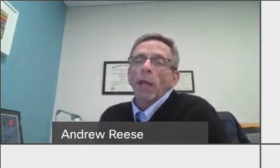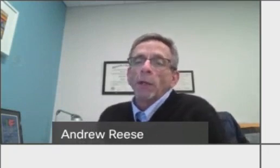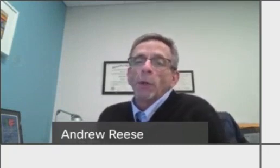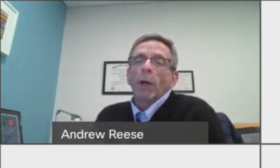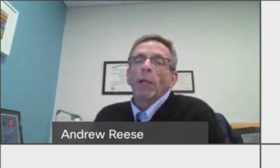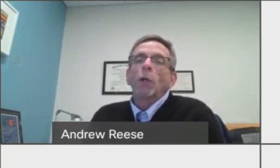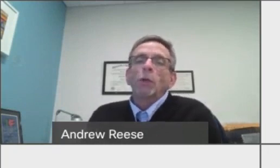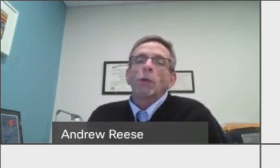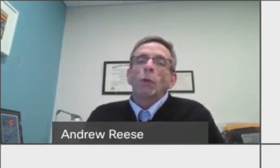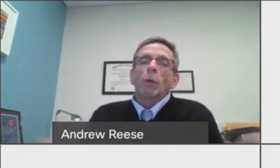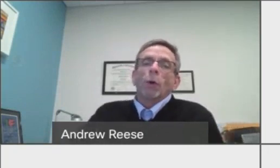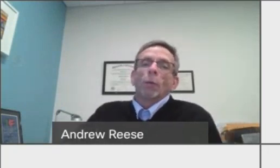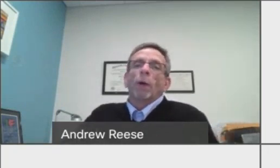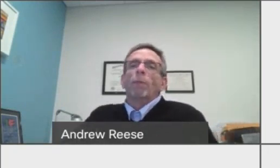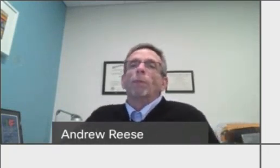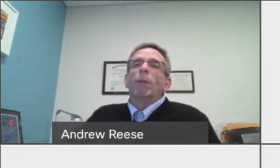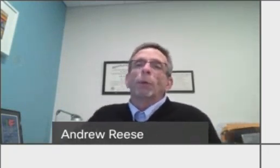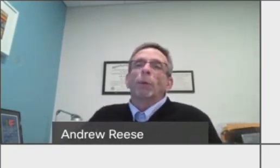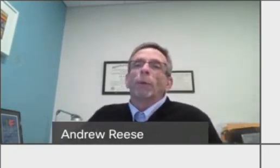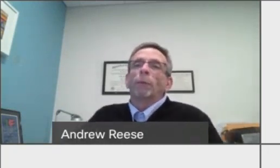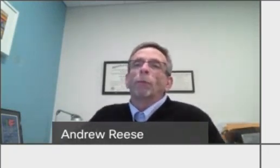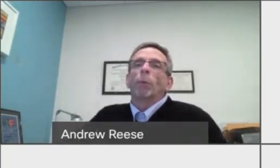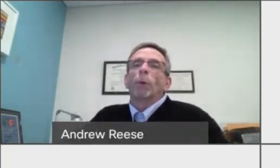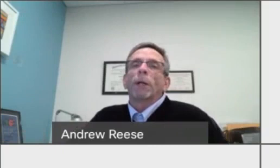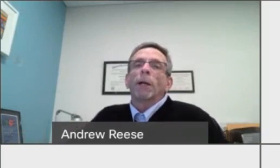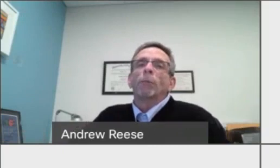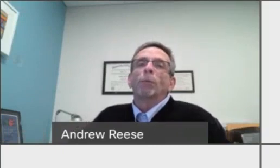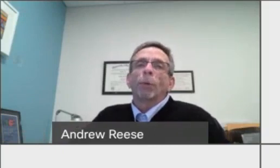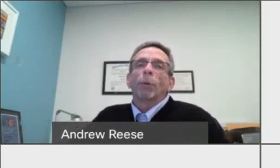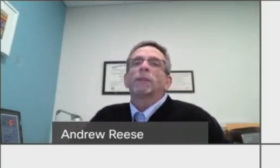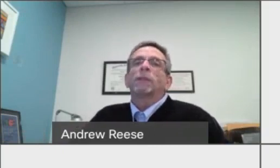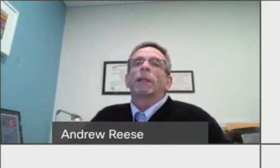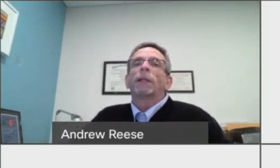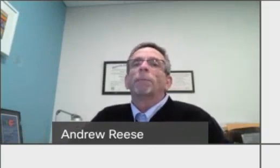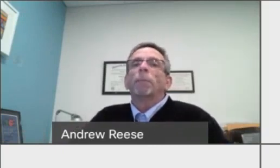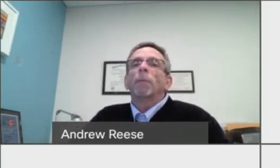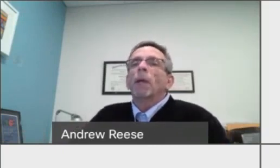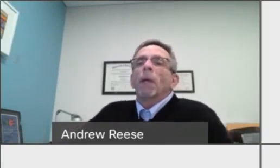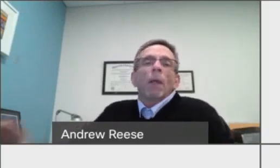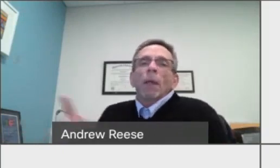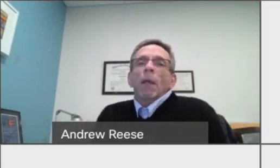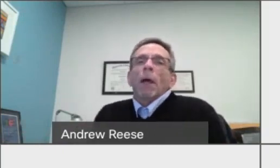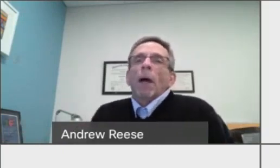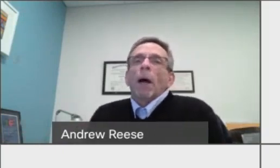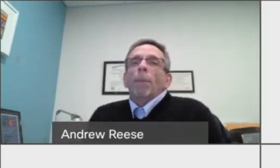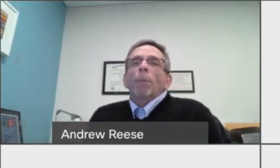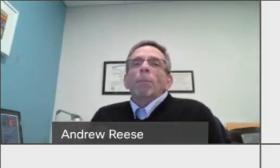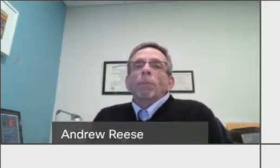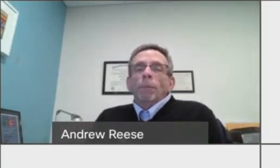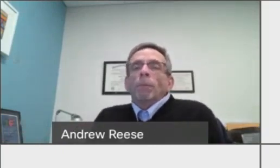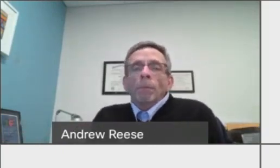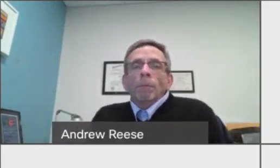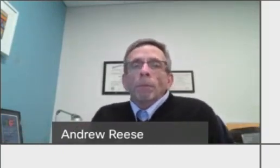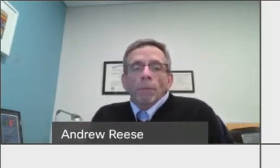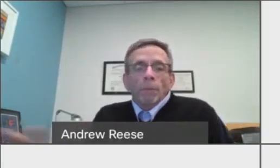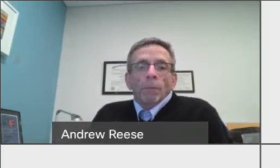in January. 2 are people who we had reported on previously. Excuse me, Director Reese,